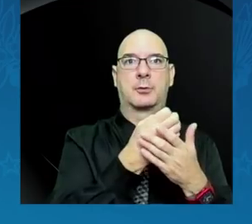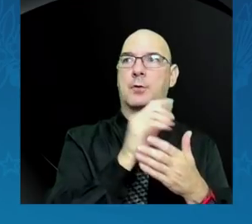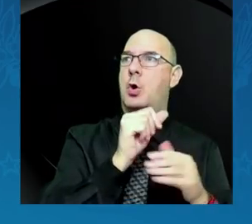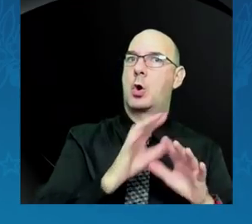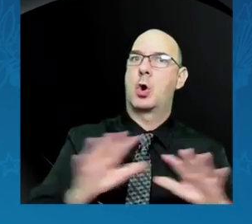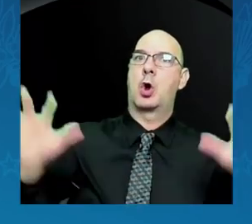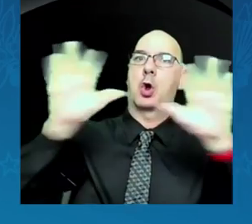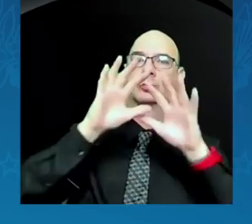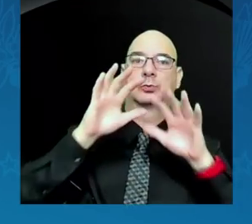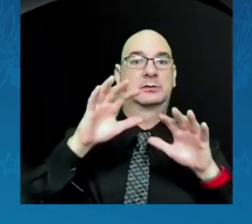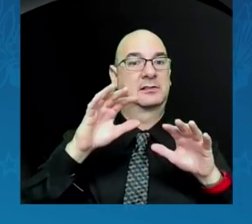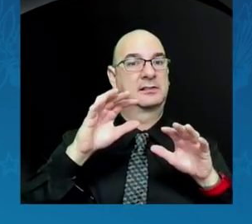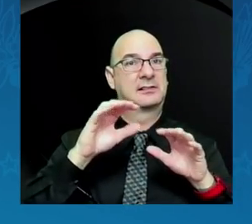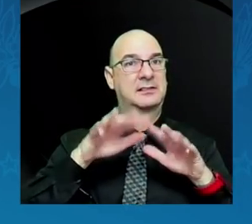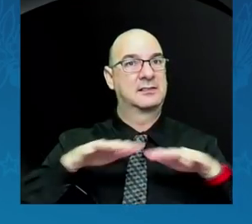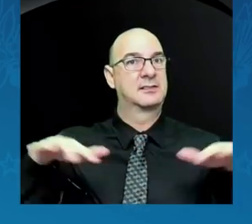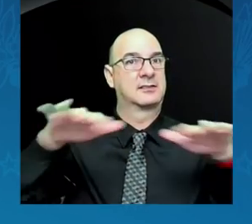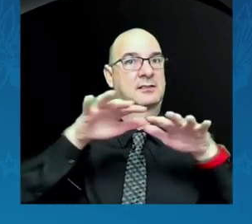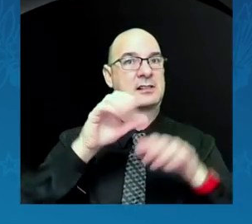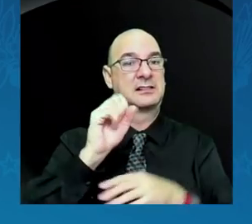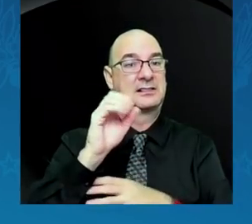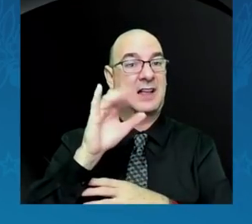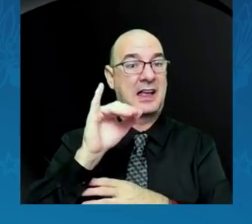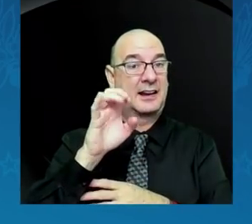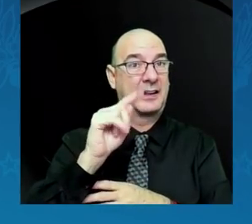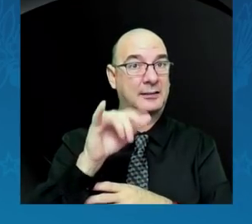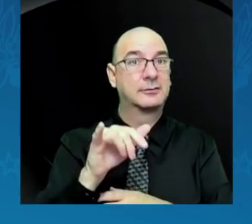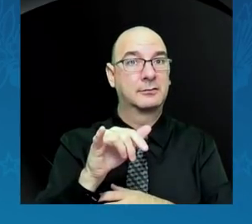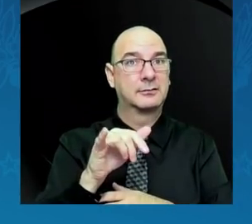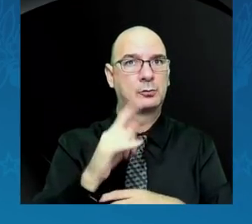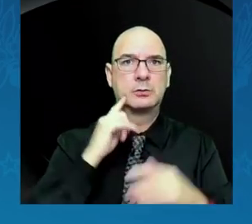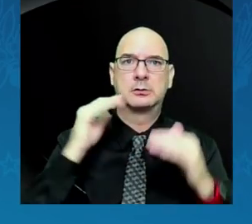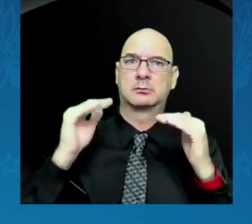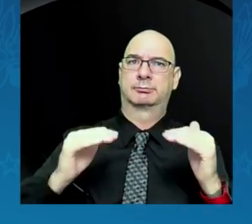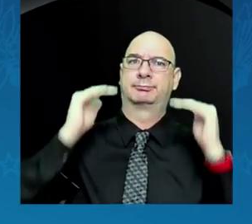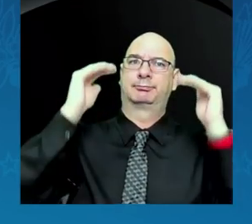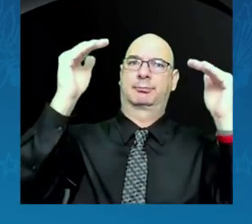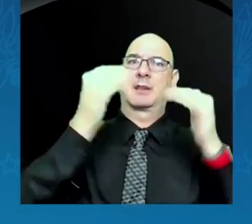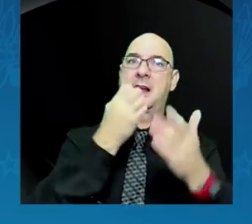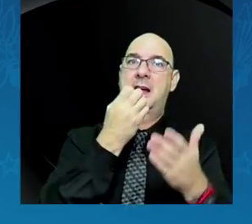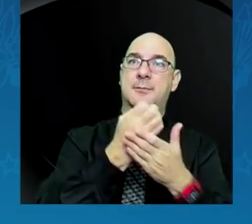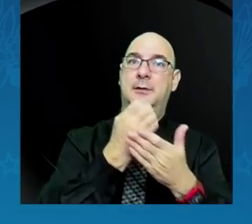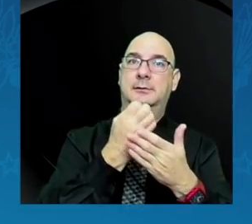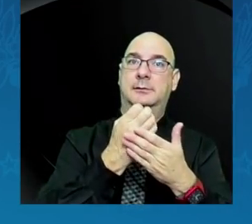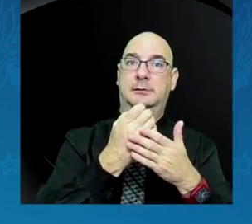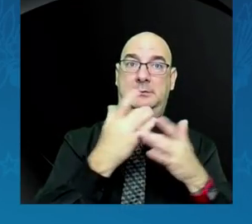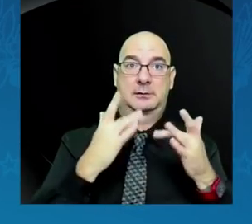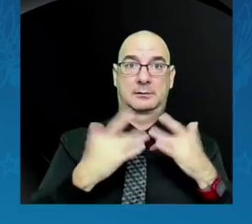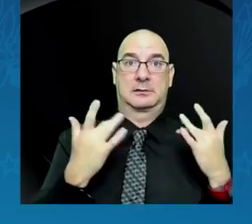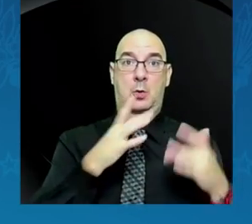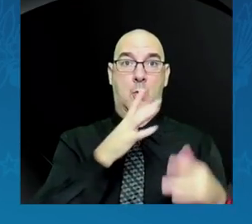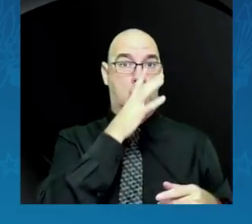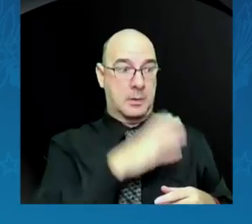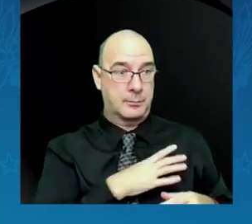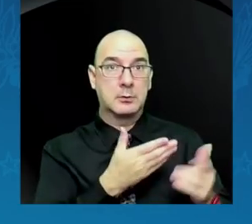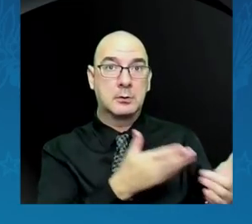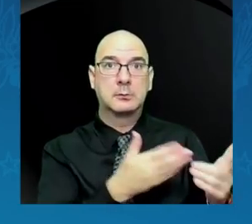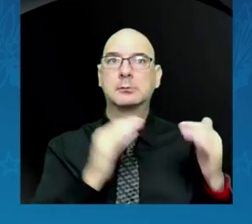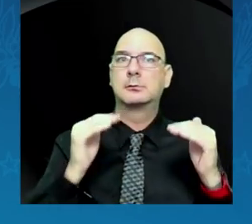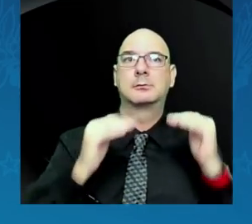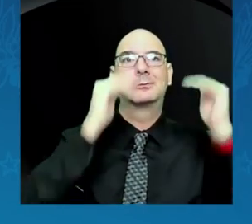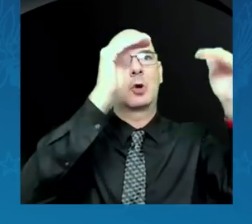women, you necessarily lift up the economic status of families, and all of society benefits. So yes, I'm